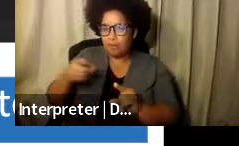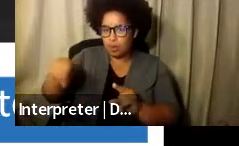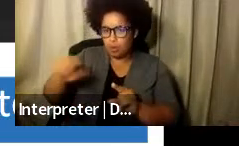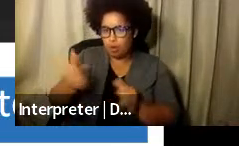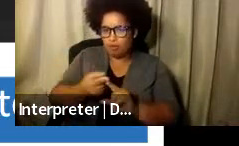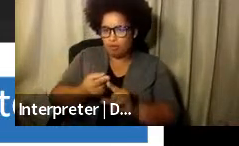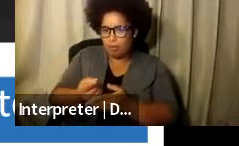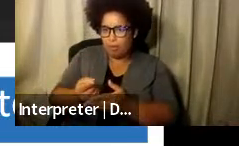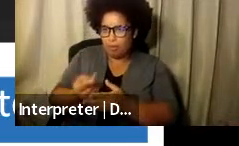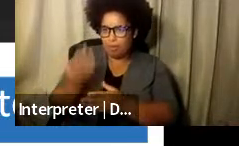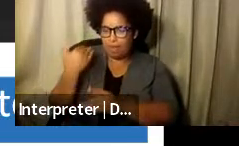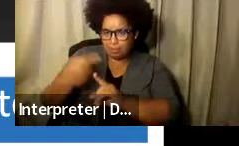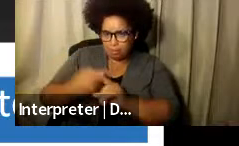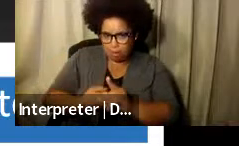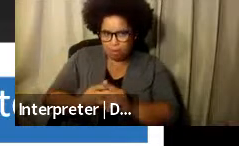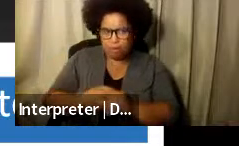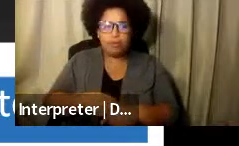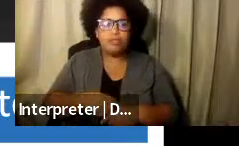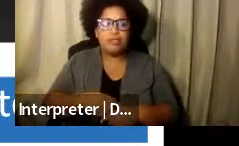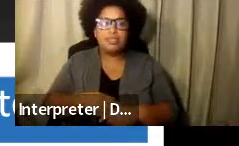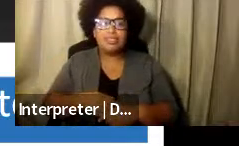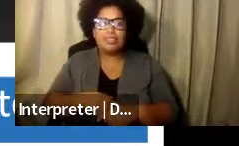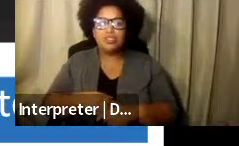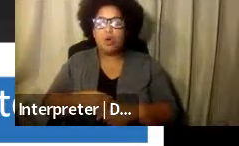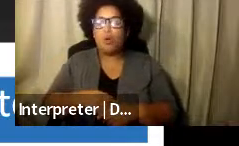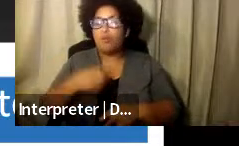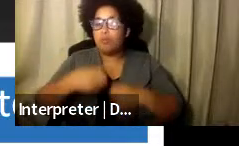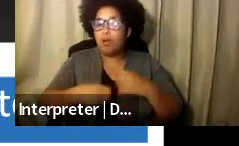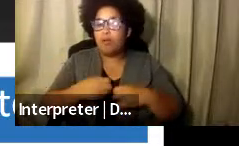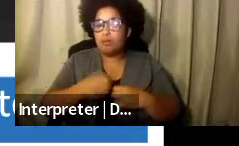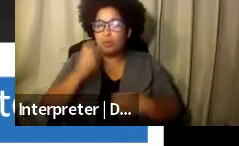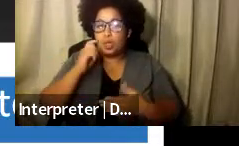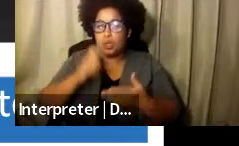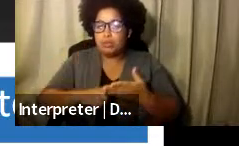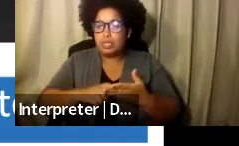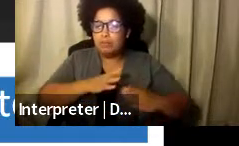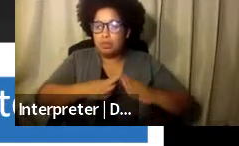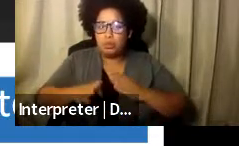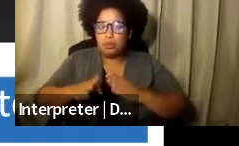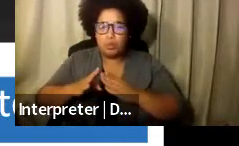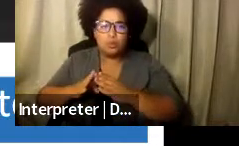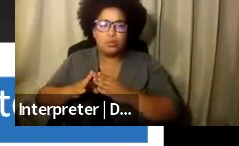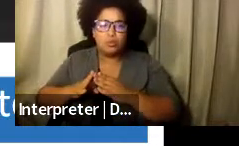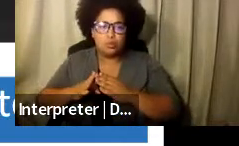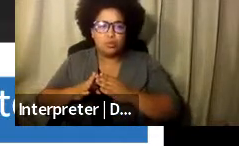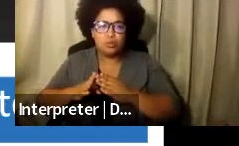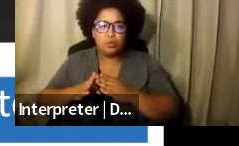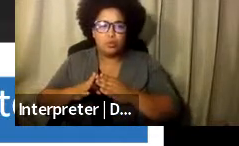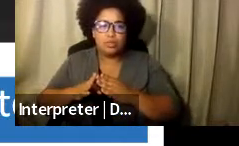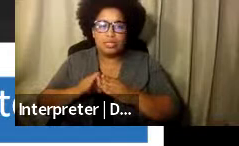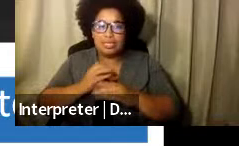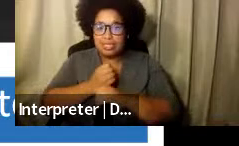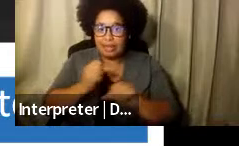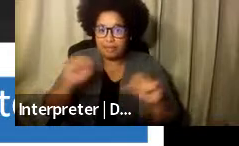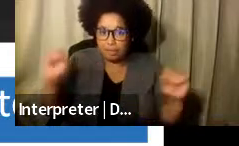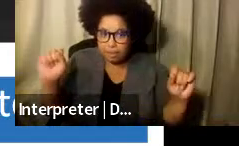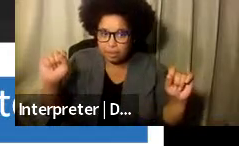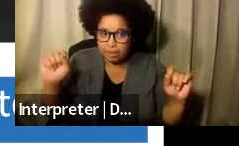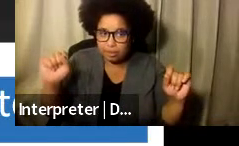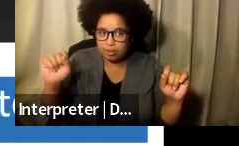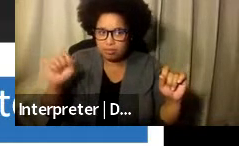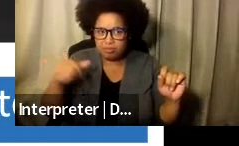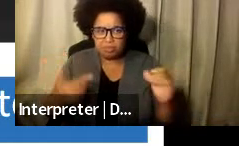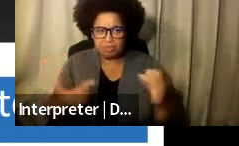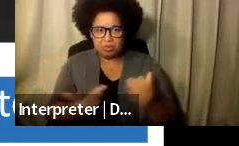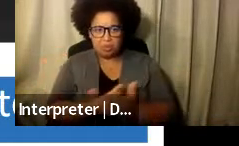from last month, that basically the issues that our communities or your communities have been lifting up are issues around safety, wondering if this